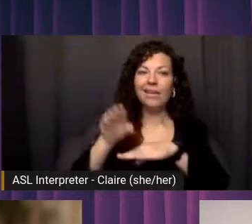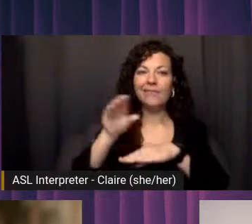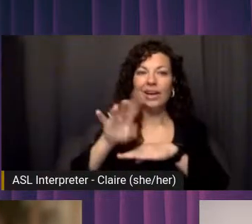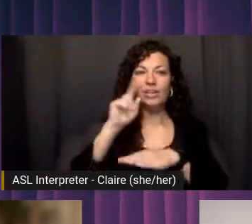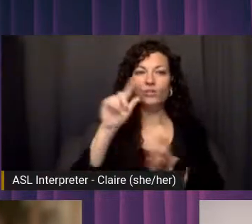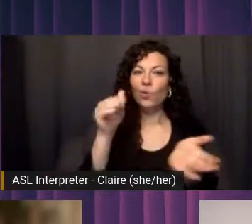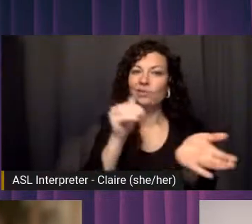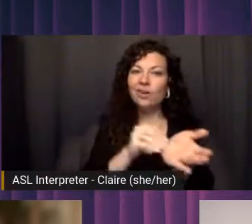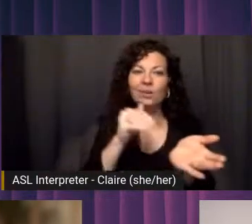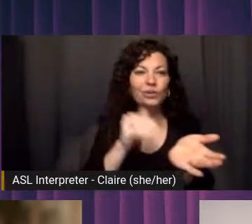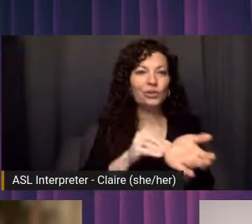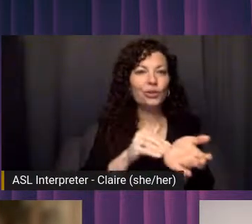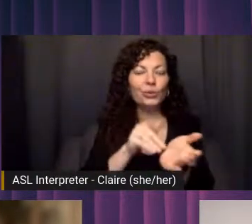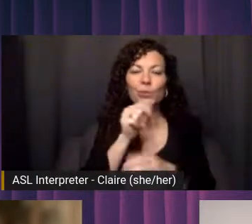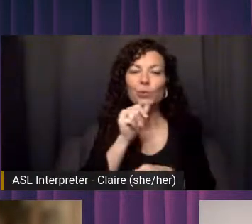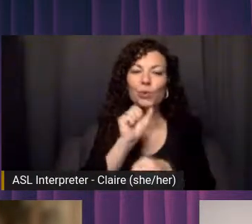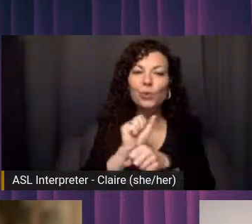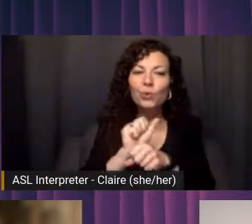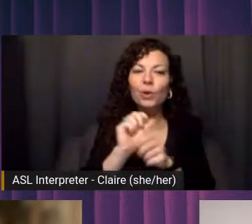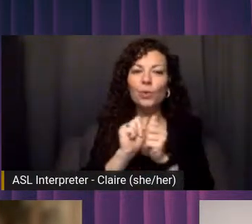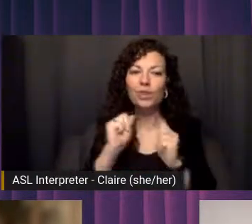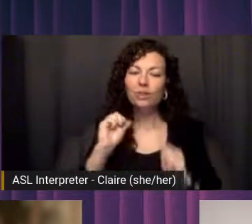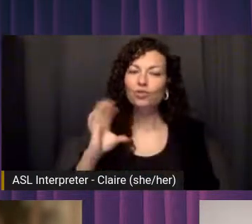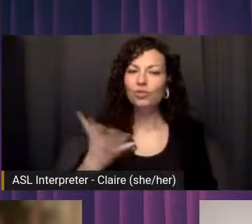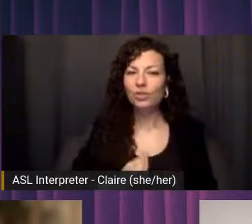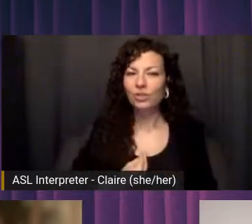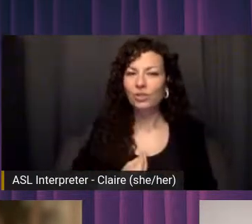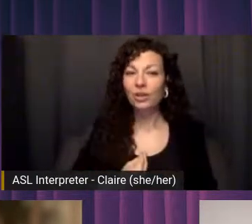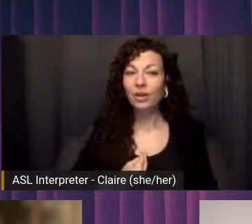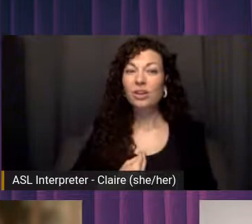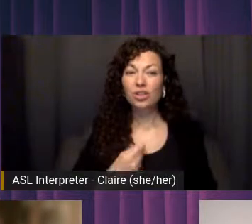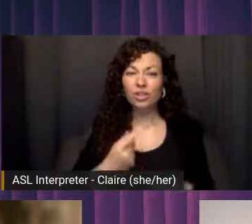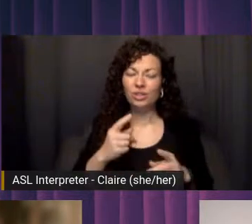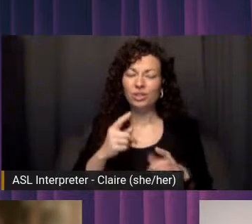is quietly reflect to yourself first. Could I Google this?